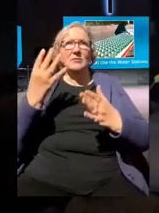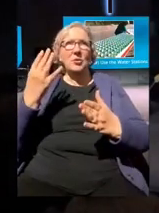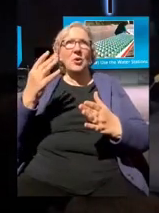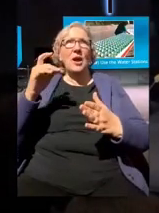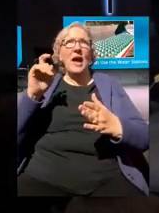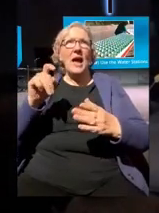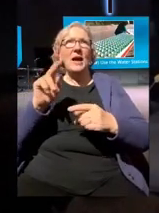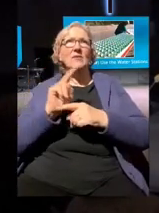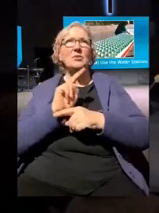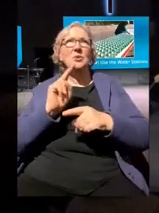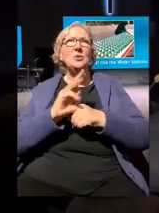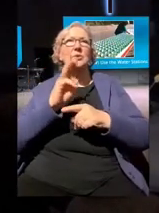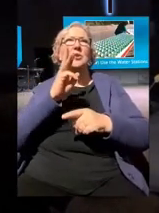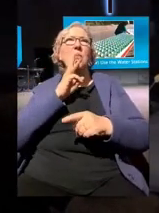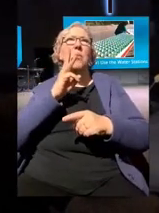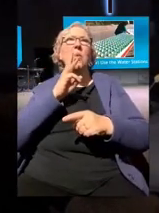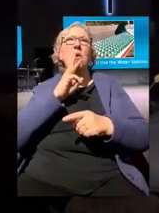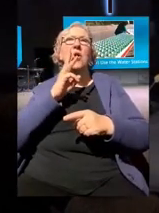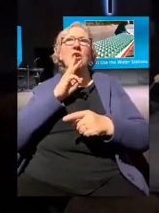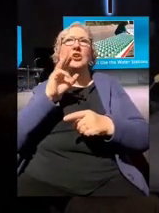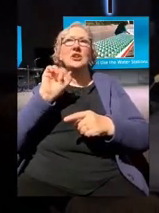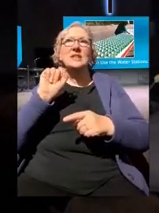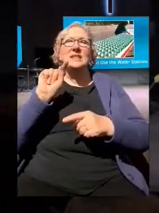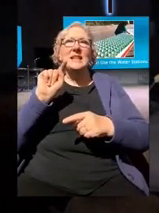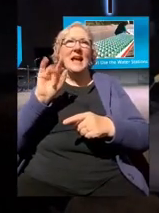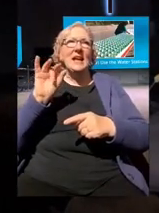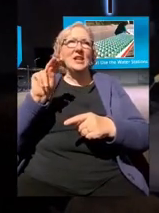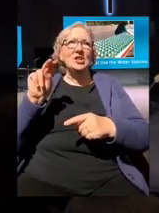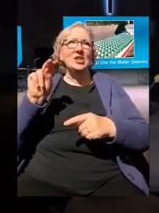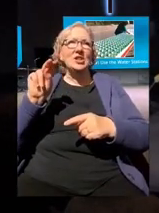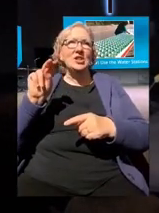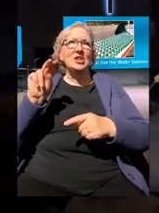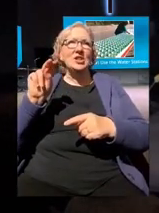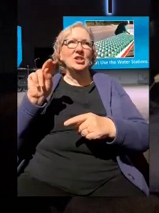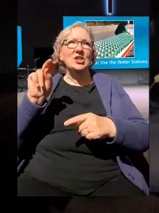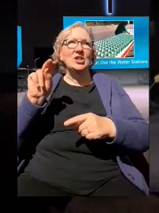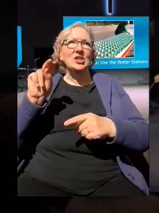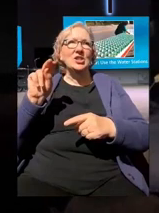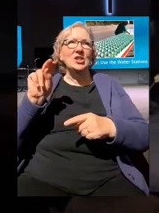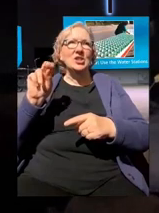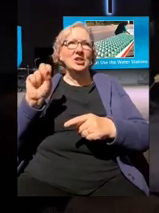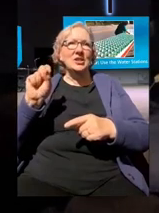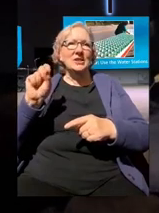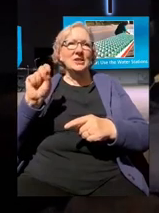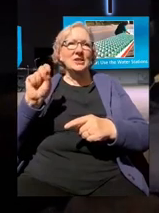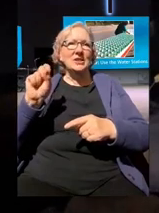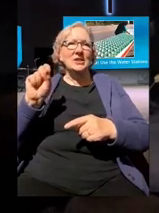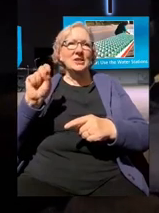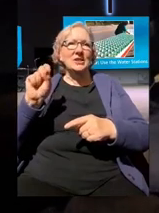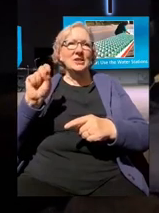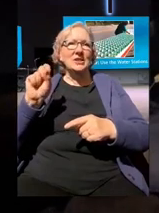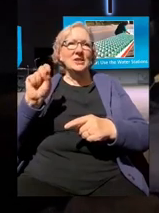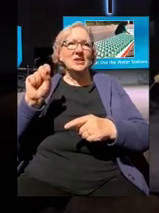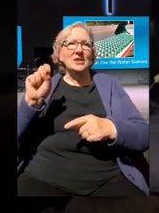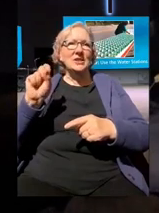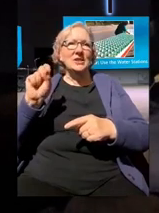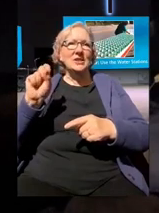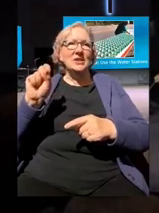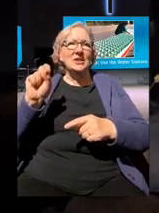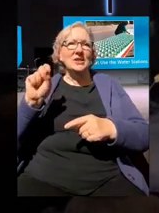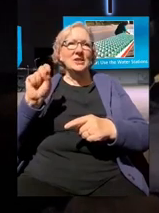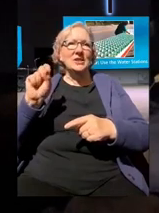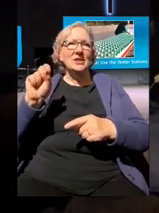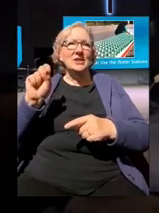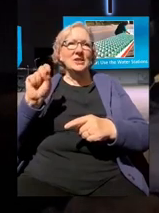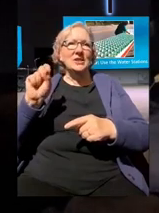stations. You have to use the water stations. Now, there's usually between about 8 and 12 water stations in a marathon. And you